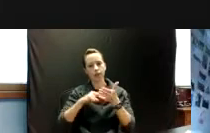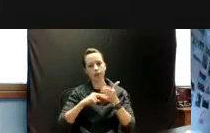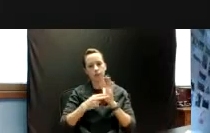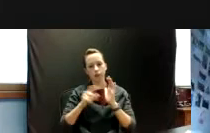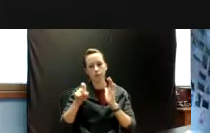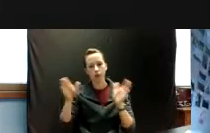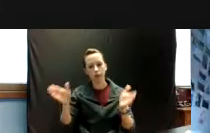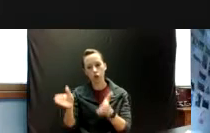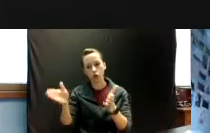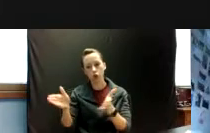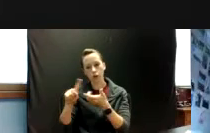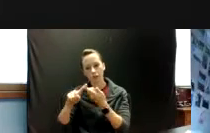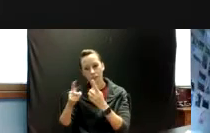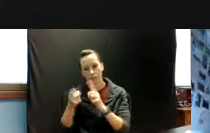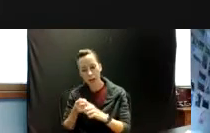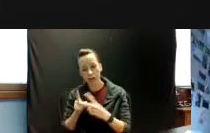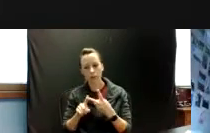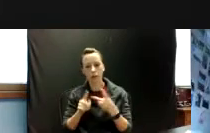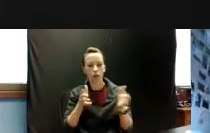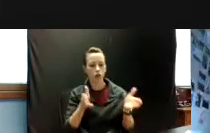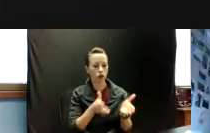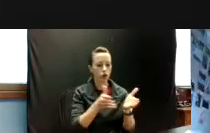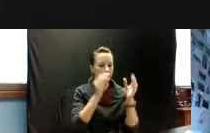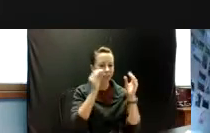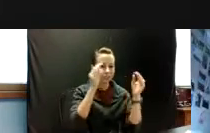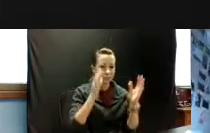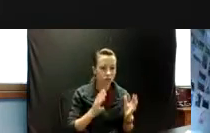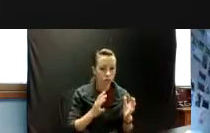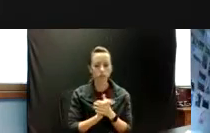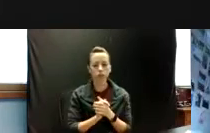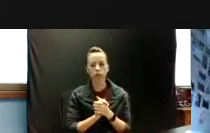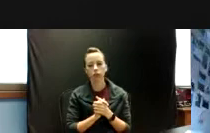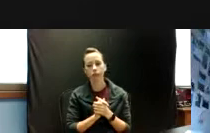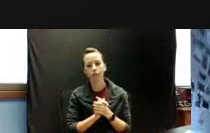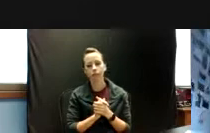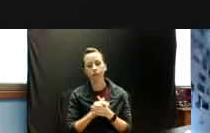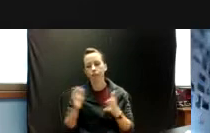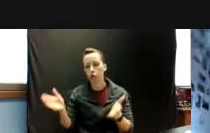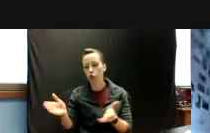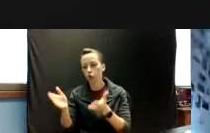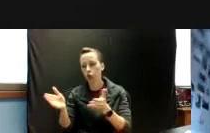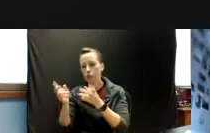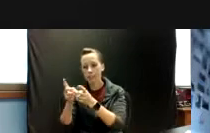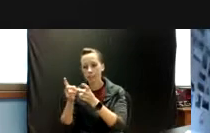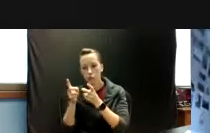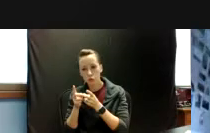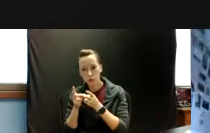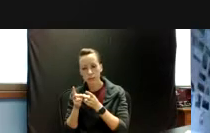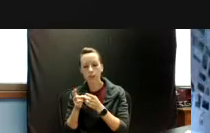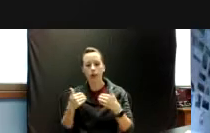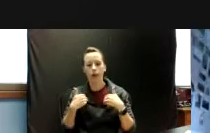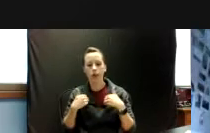our friends, we've got to encourage our teachers, we've got to encourage our districts to have open conversations about